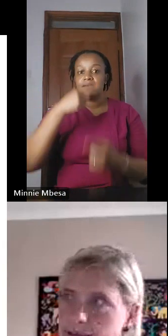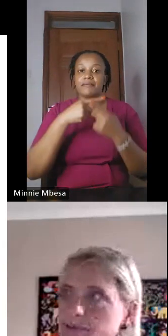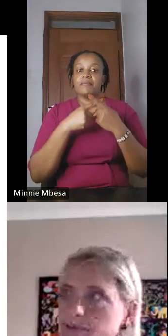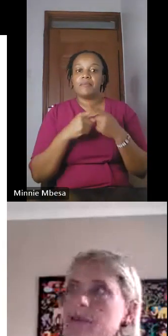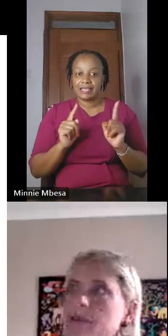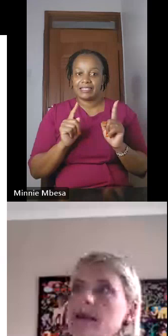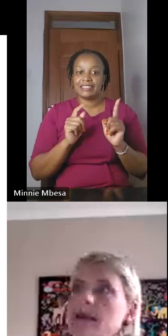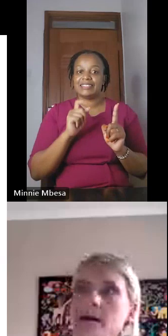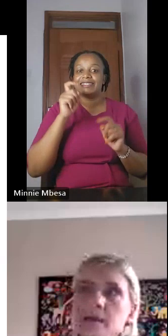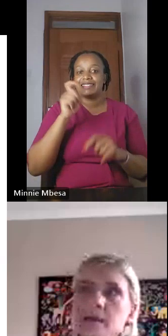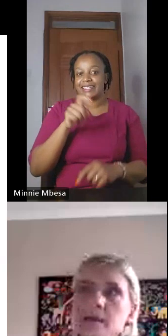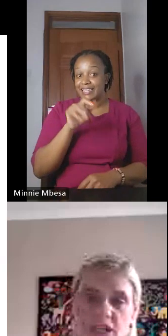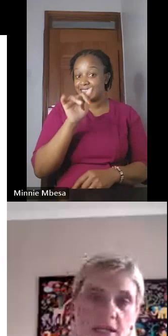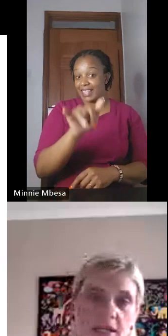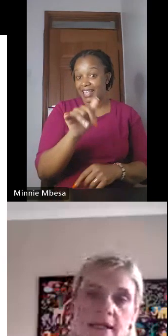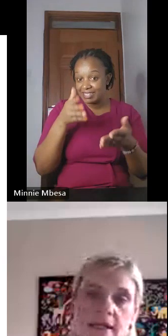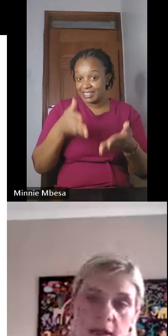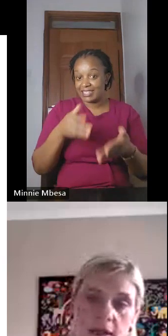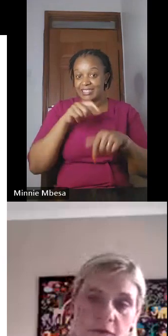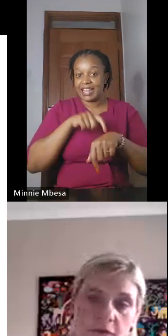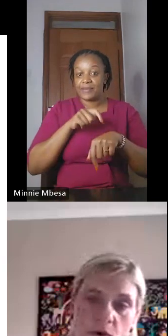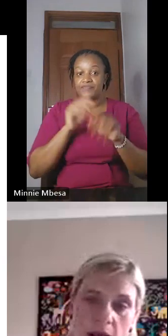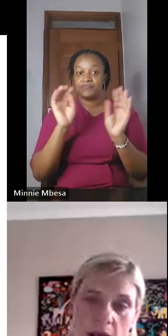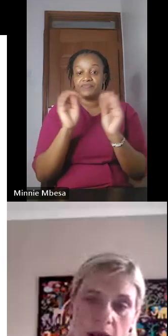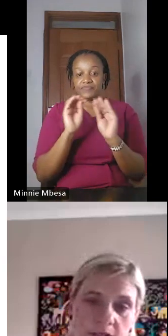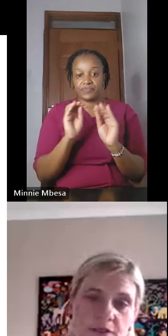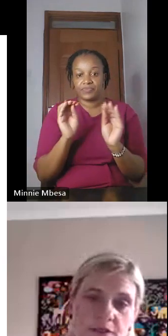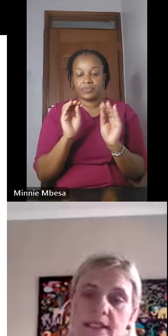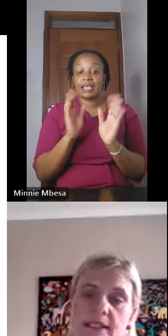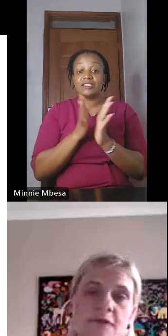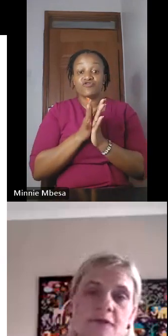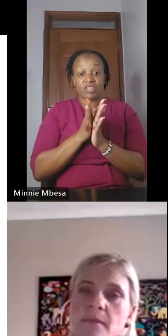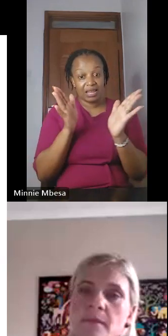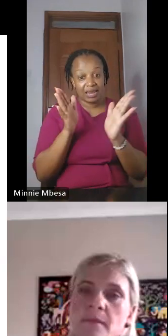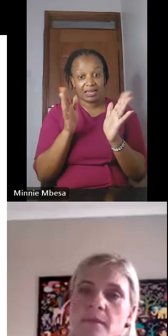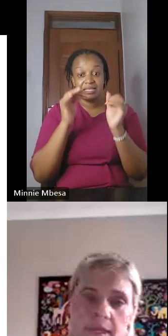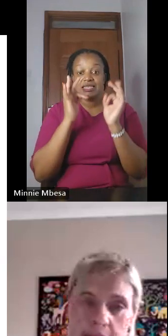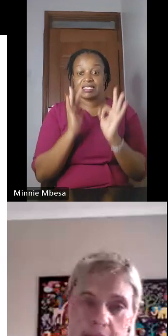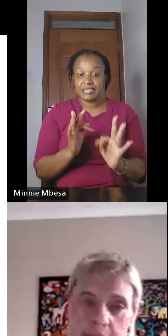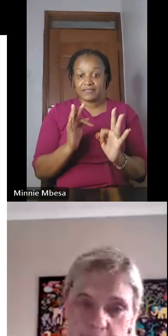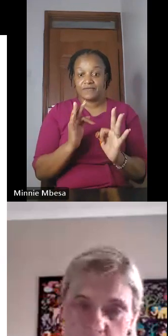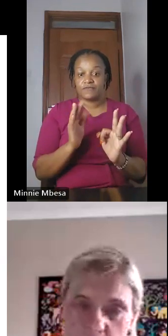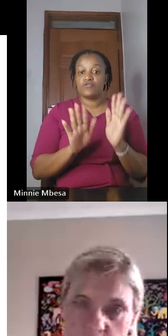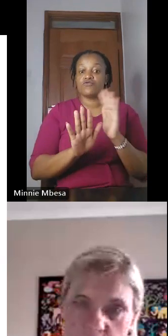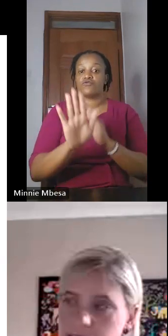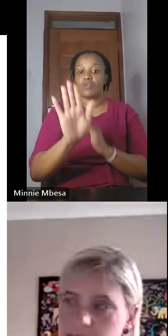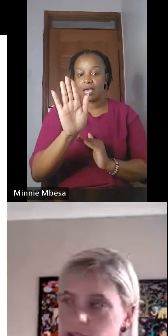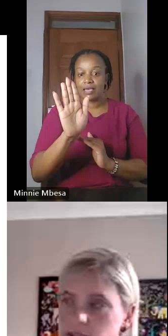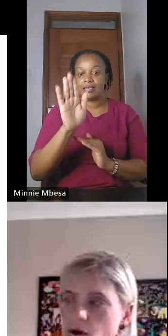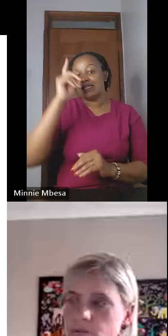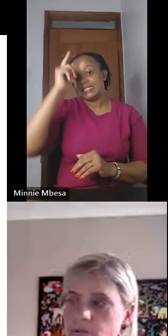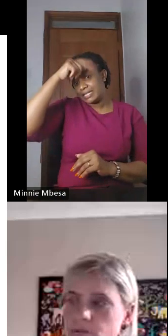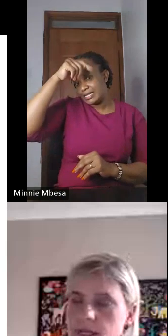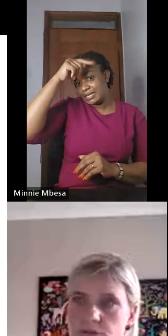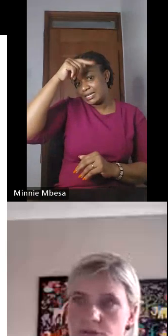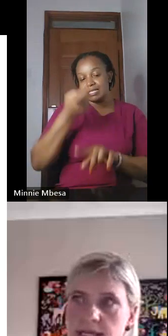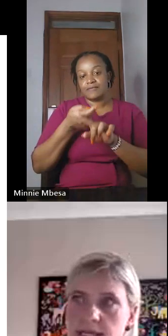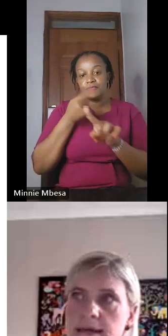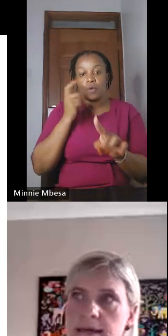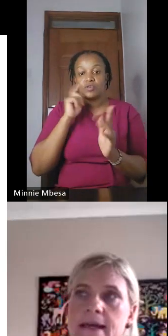in time. Generally, if your undergraduate is from a recognized university in your